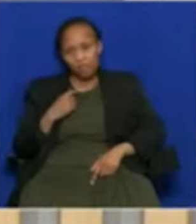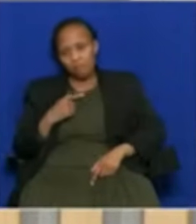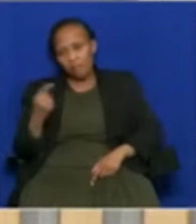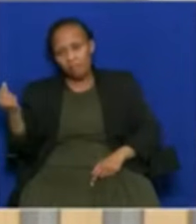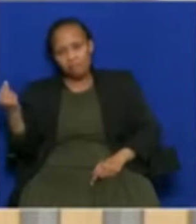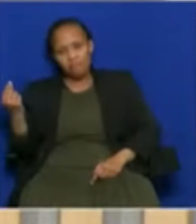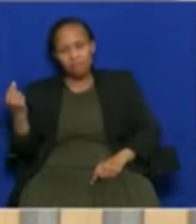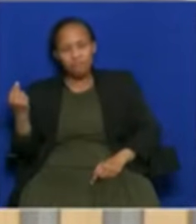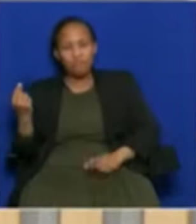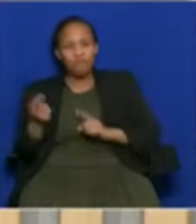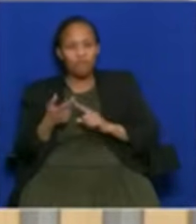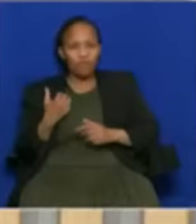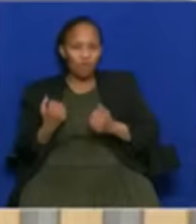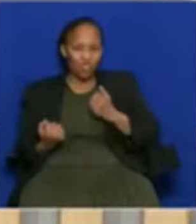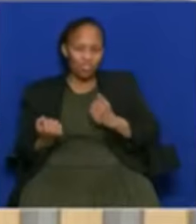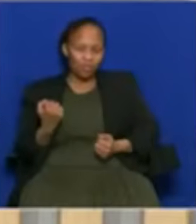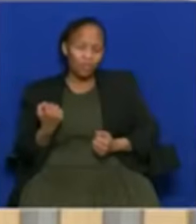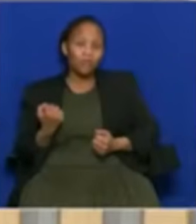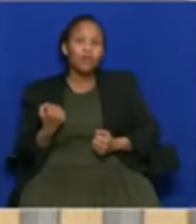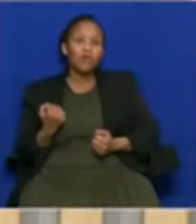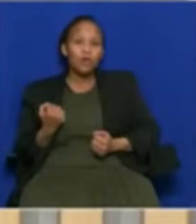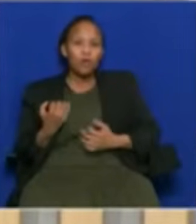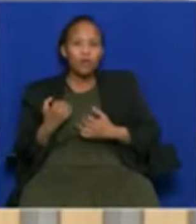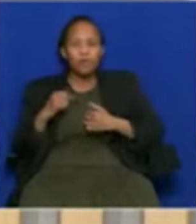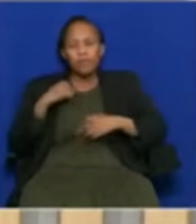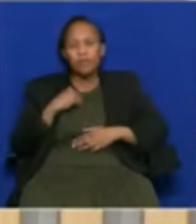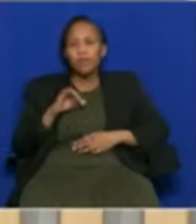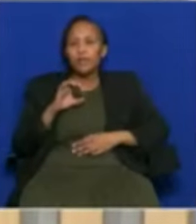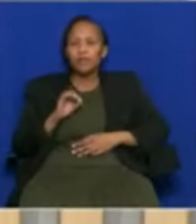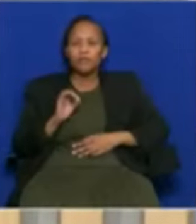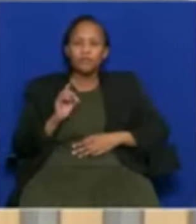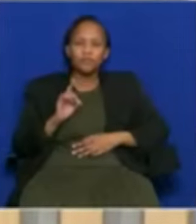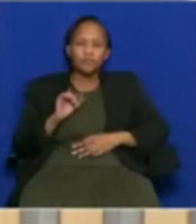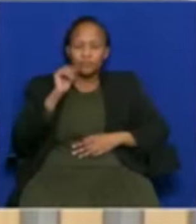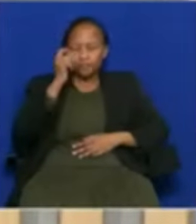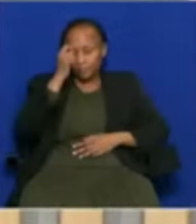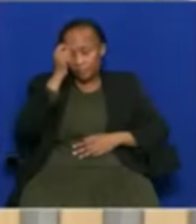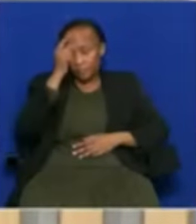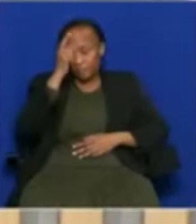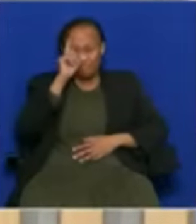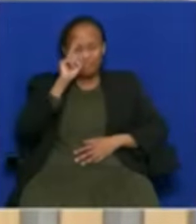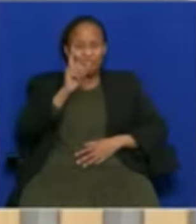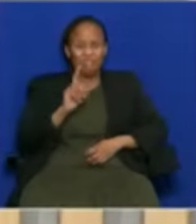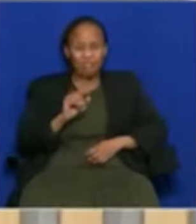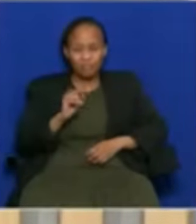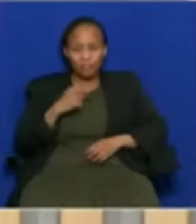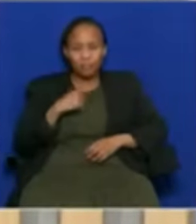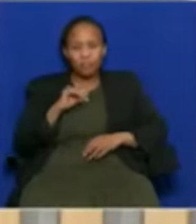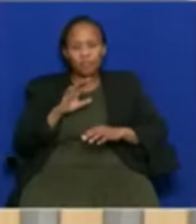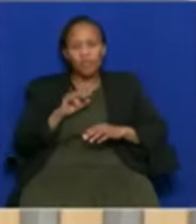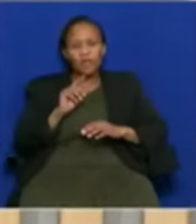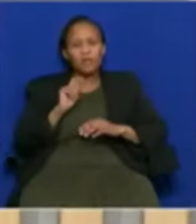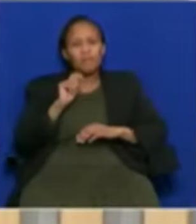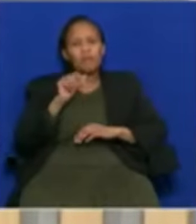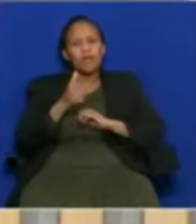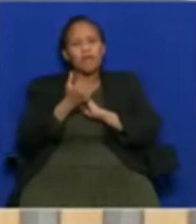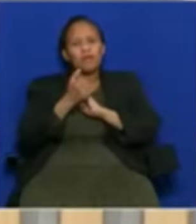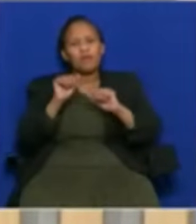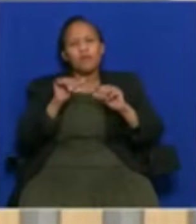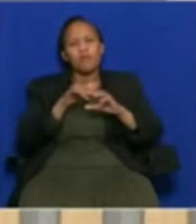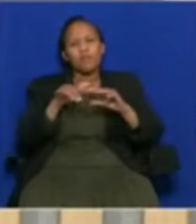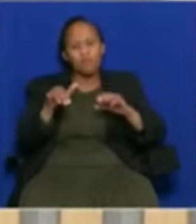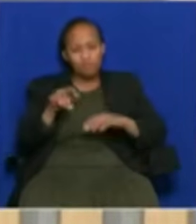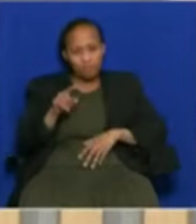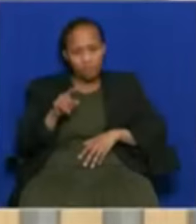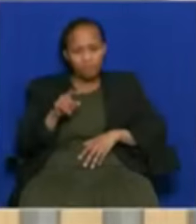I was under the understanding that bail condition, the prosecutor brought it up. And even when I